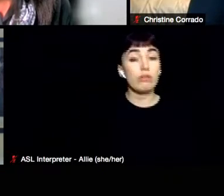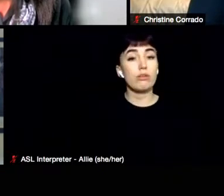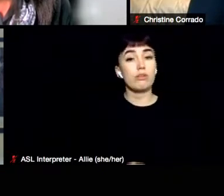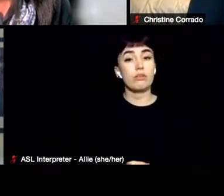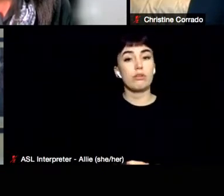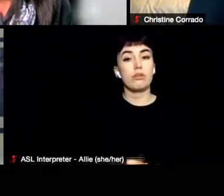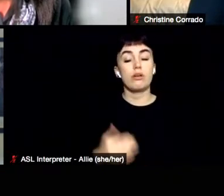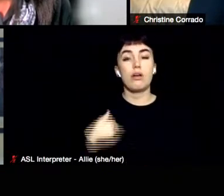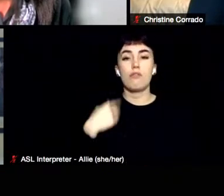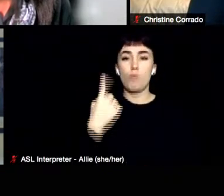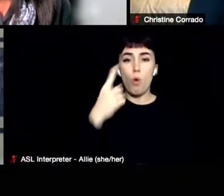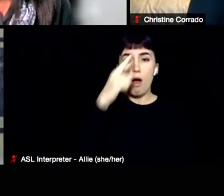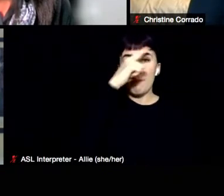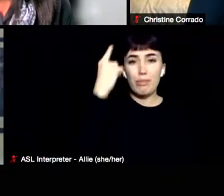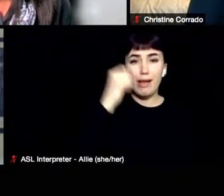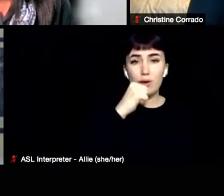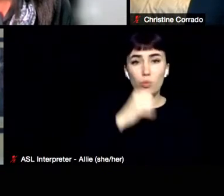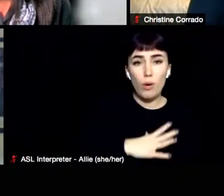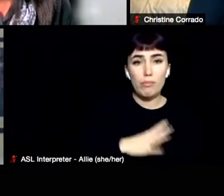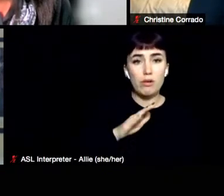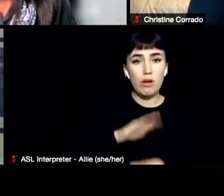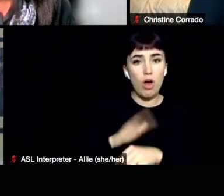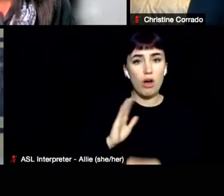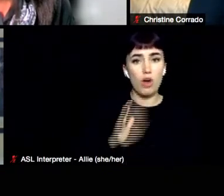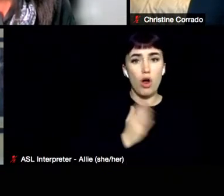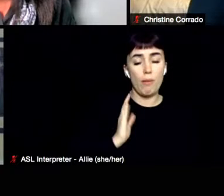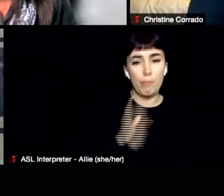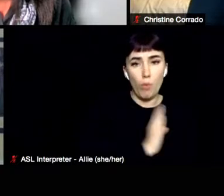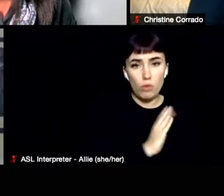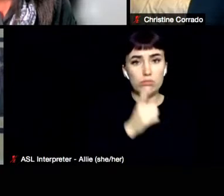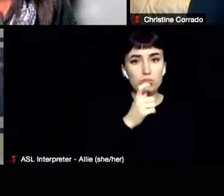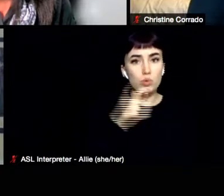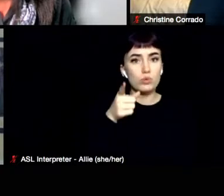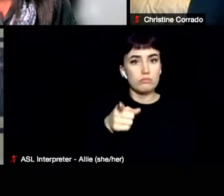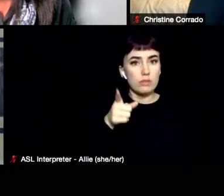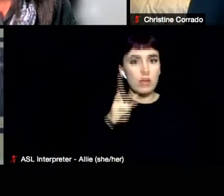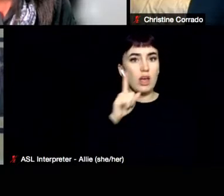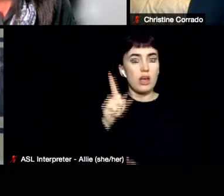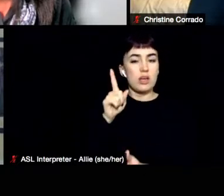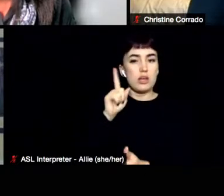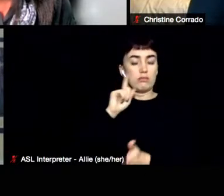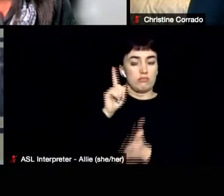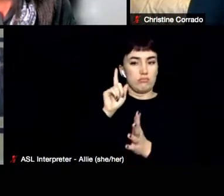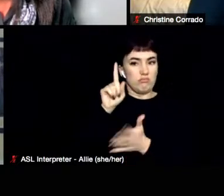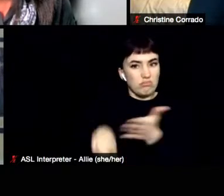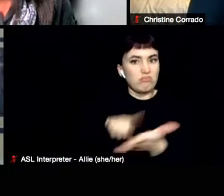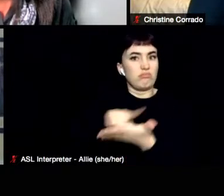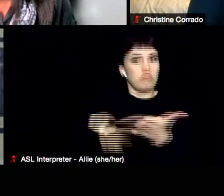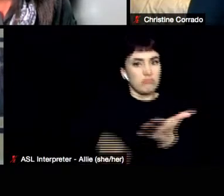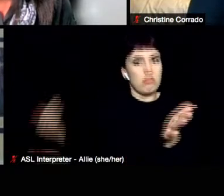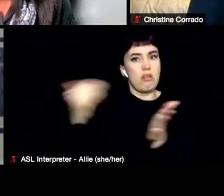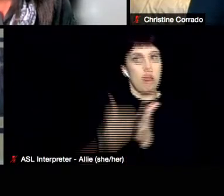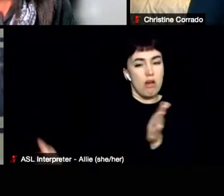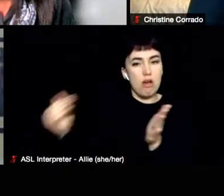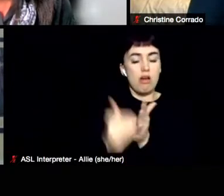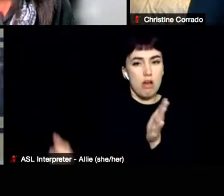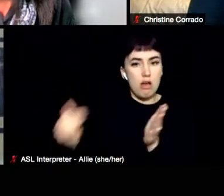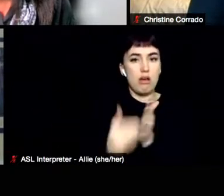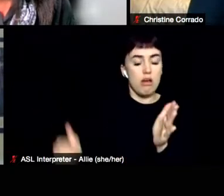one Black woman on our board who has been vilified over and over and over